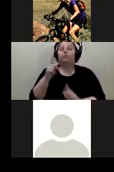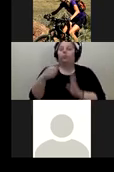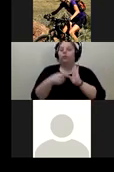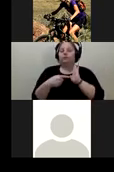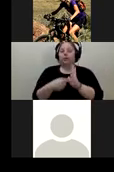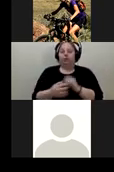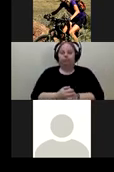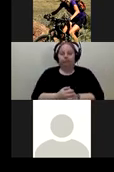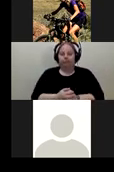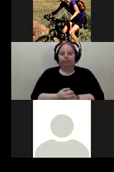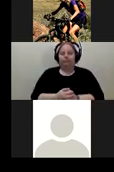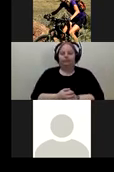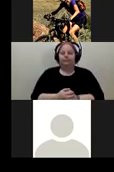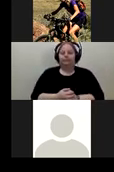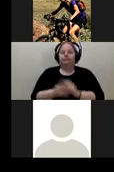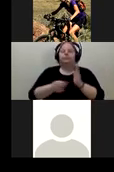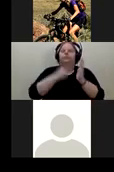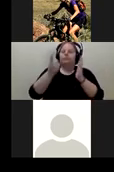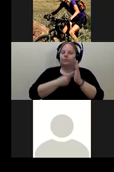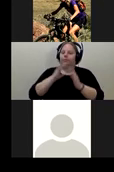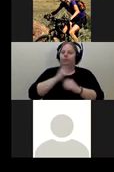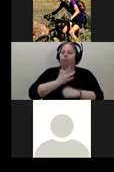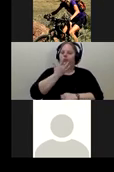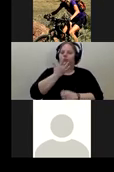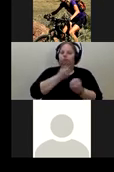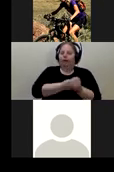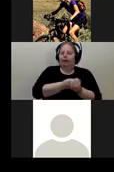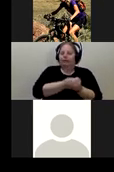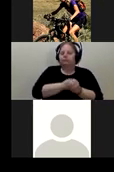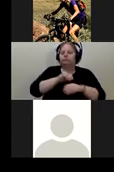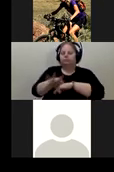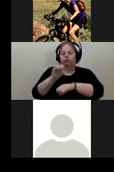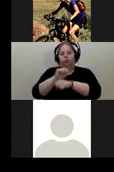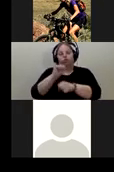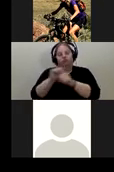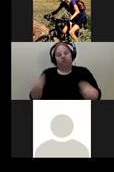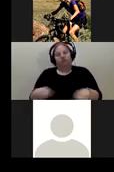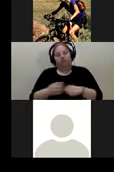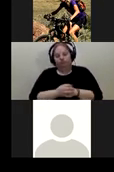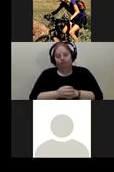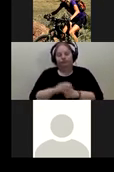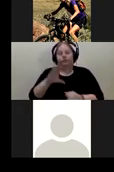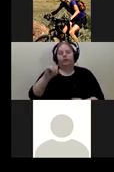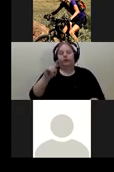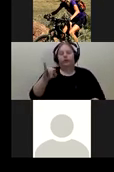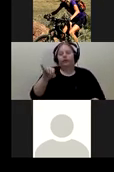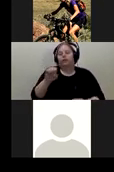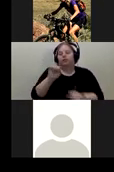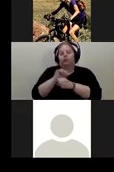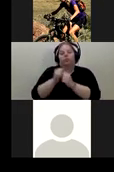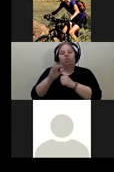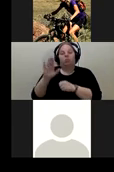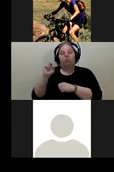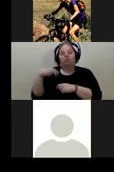of how sometimes our biases can come in and impact how we're working with clients. Here's Katie. She's been working with Ben for a